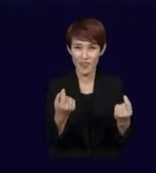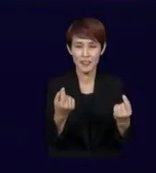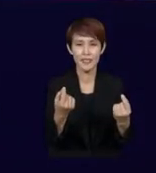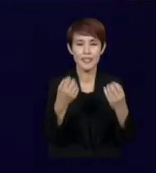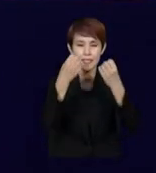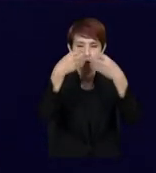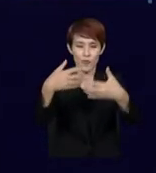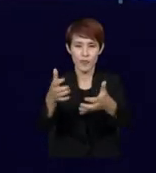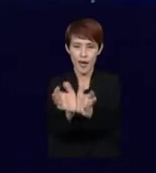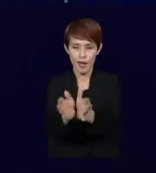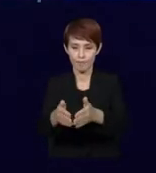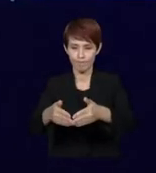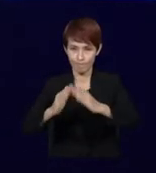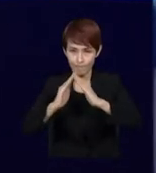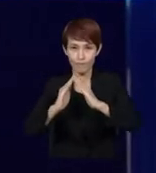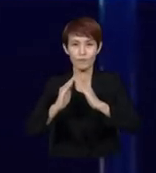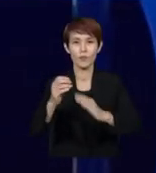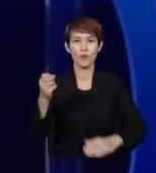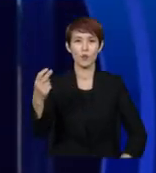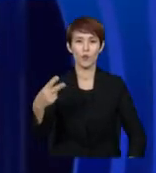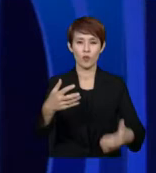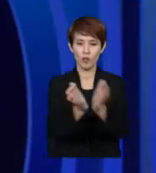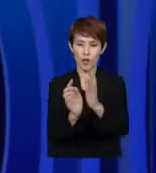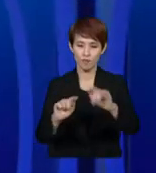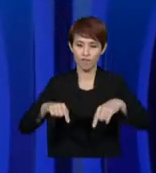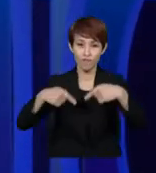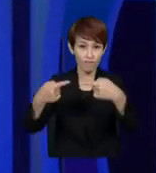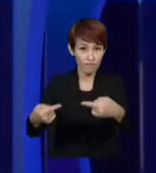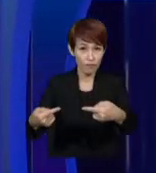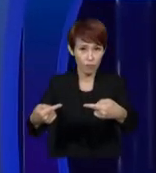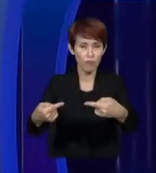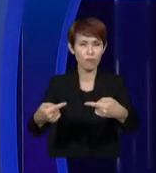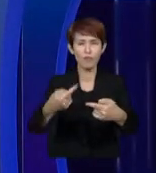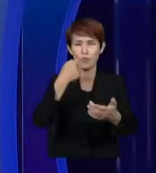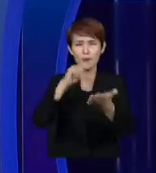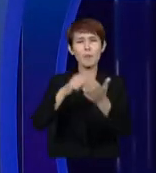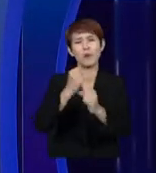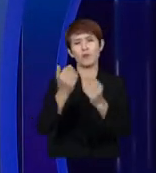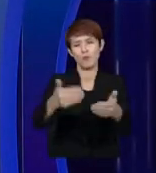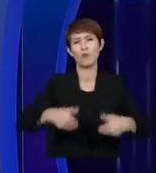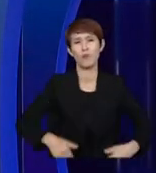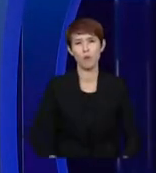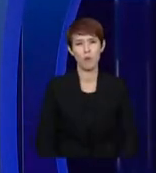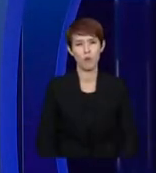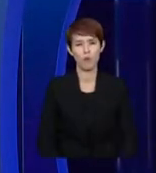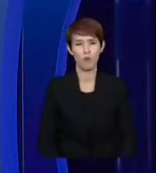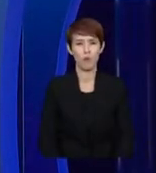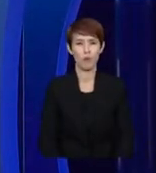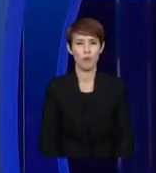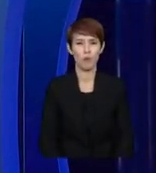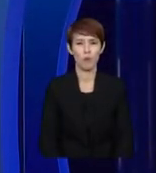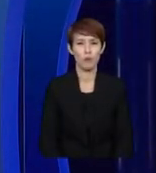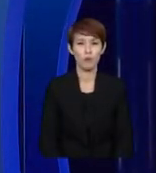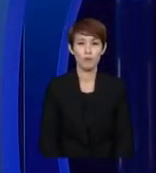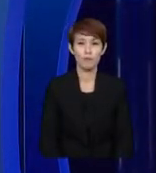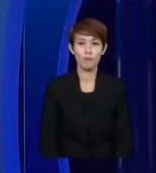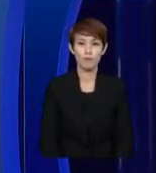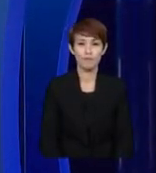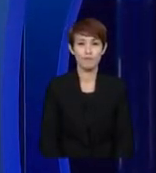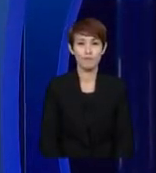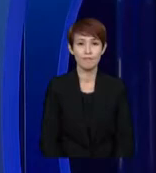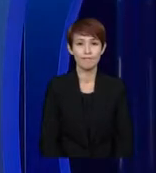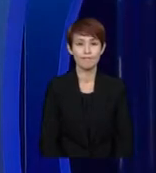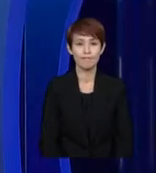easy to join existing parties. Again, this is completely contrary to a development which we've seen in